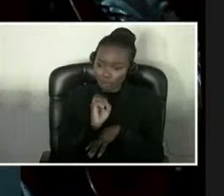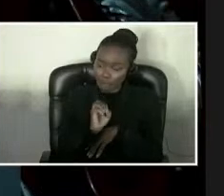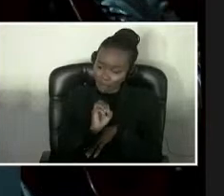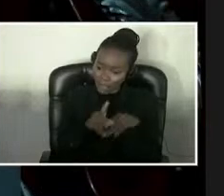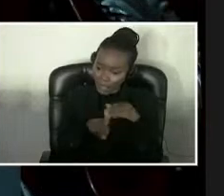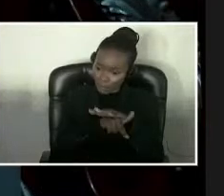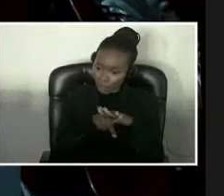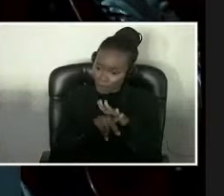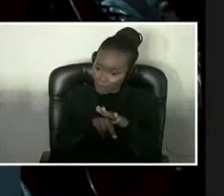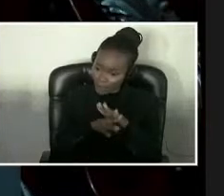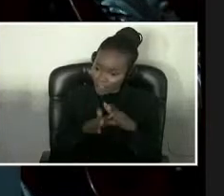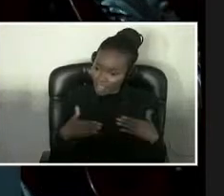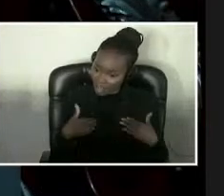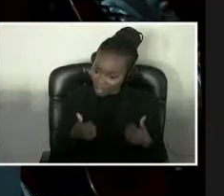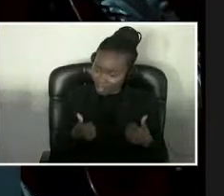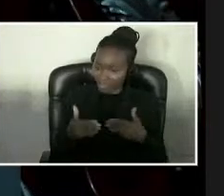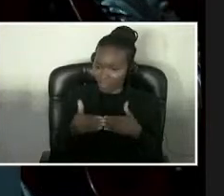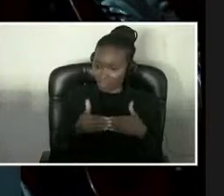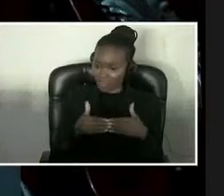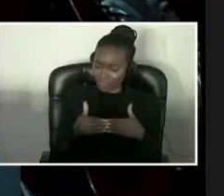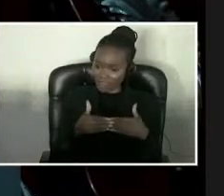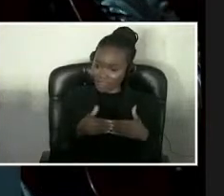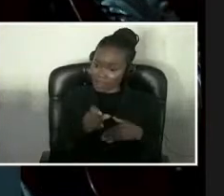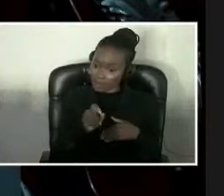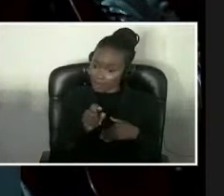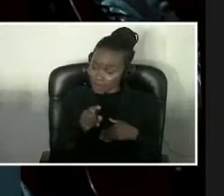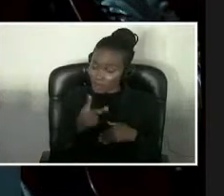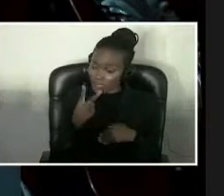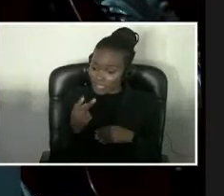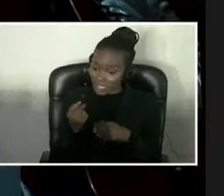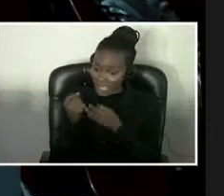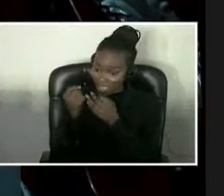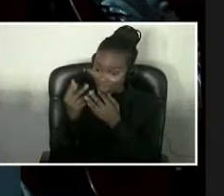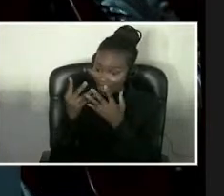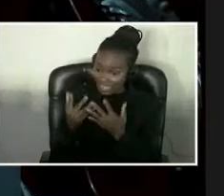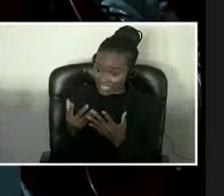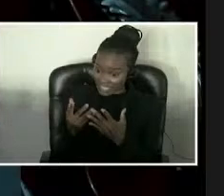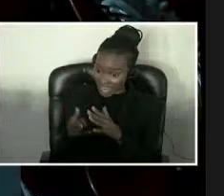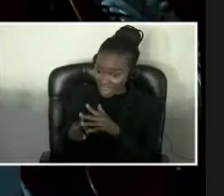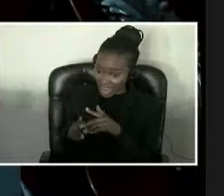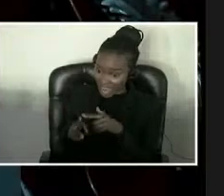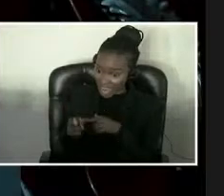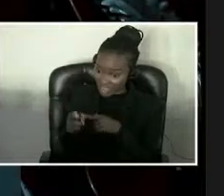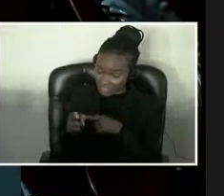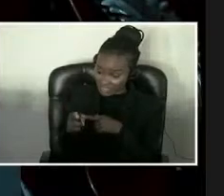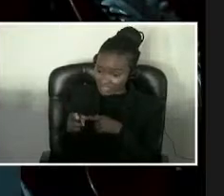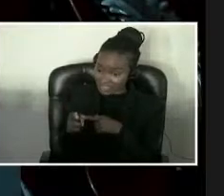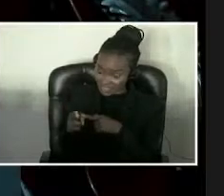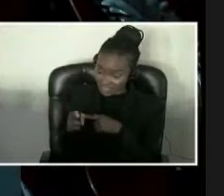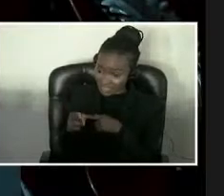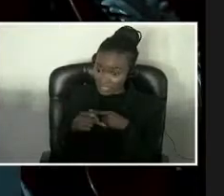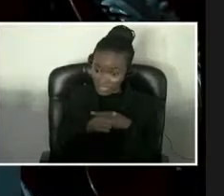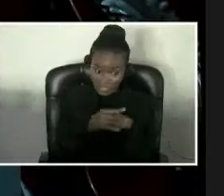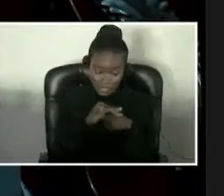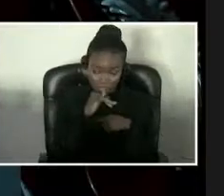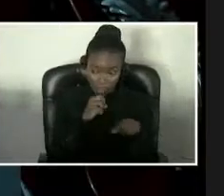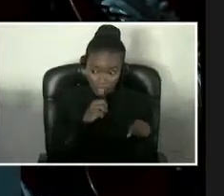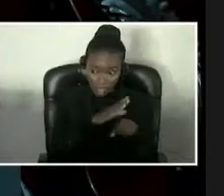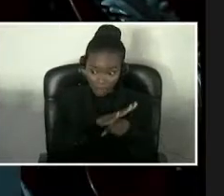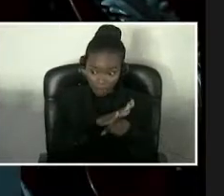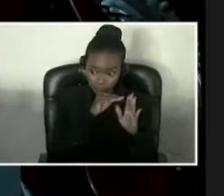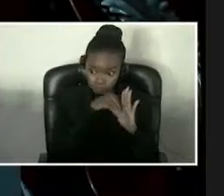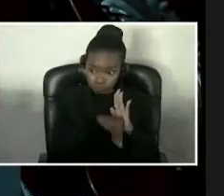happened when we cut district health services budget payments in medical services and provincial health services